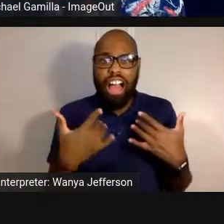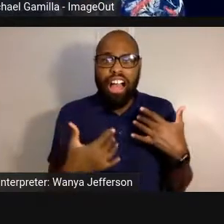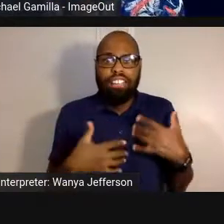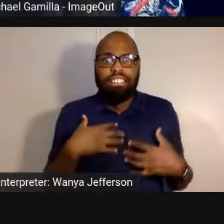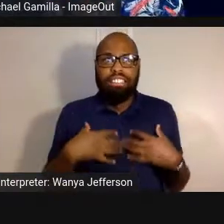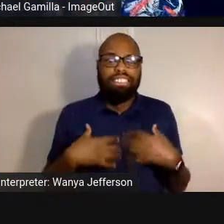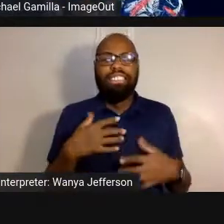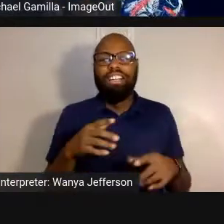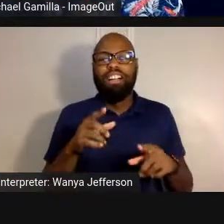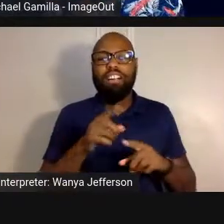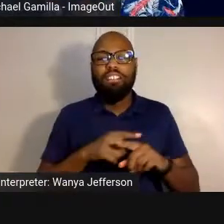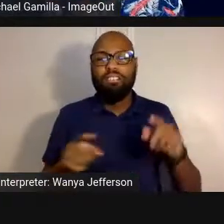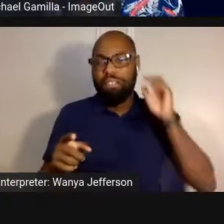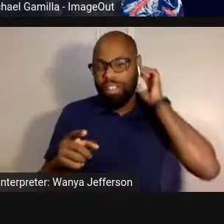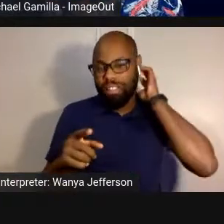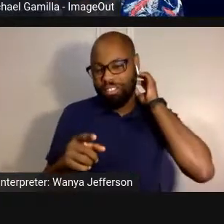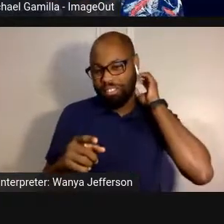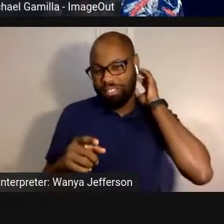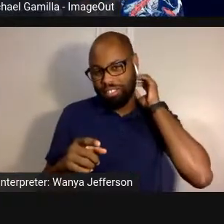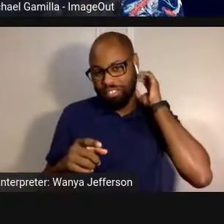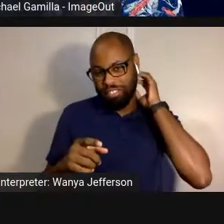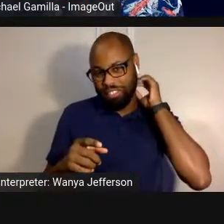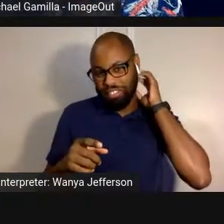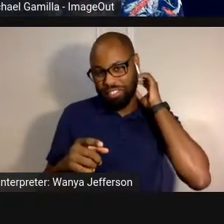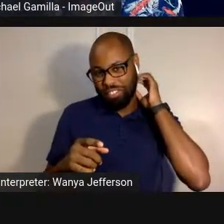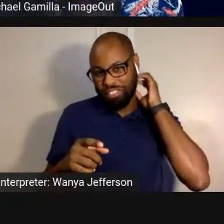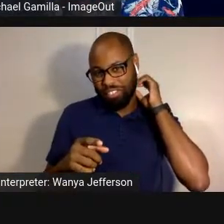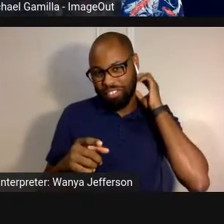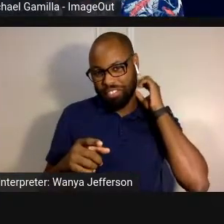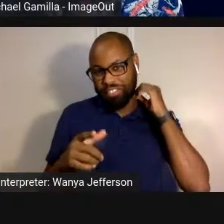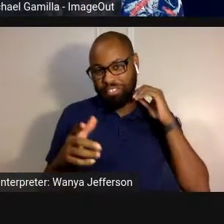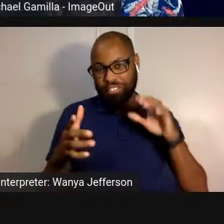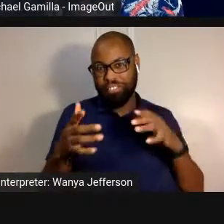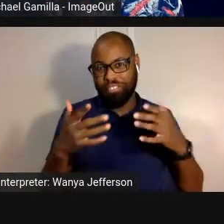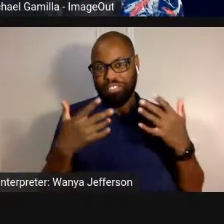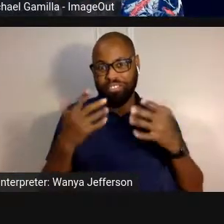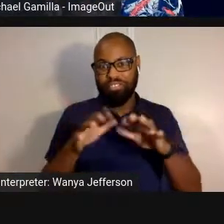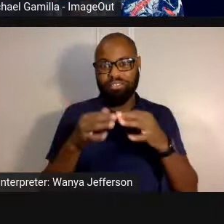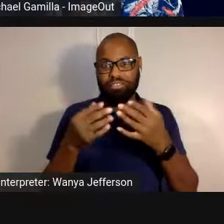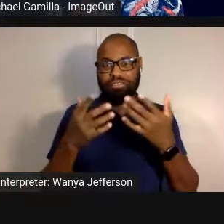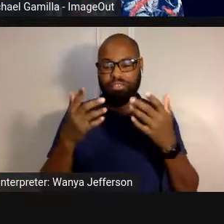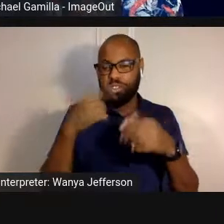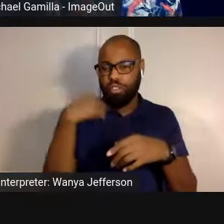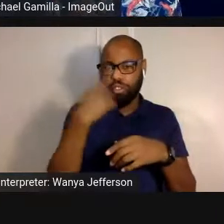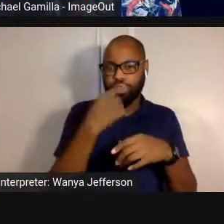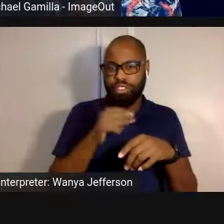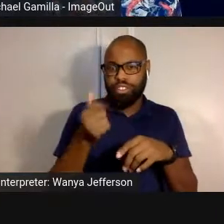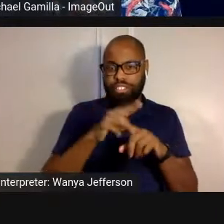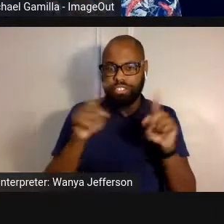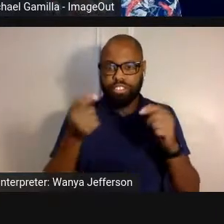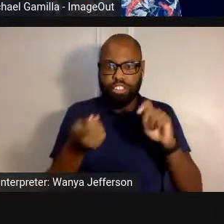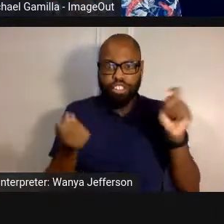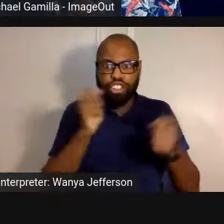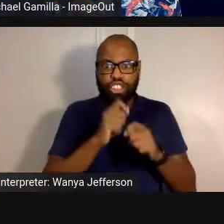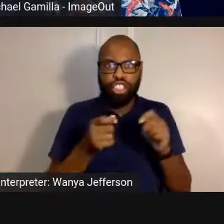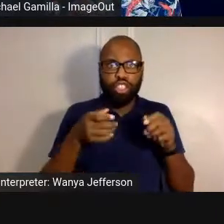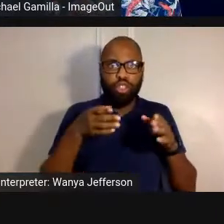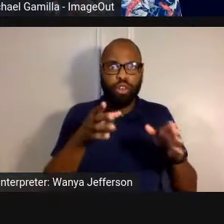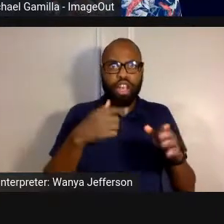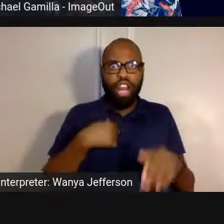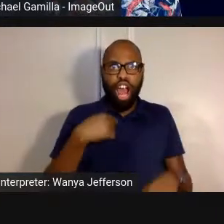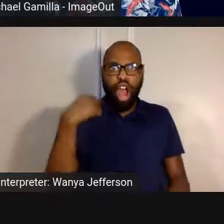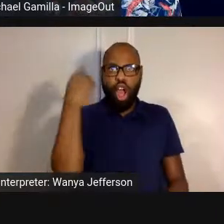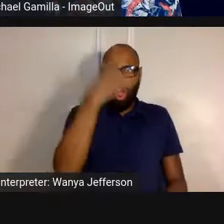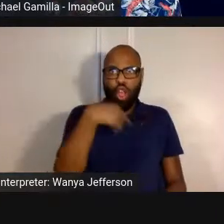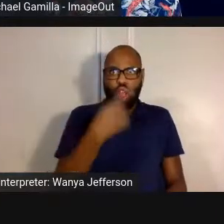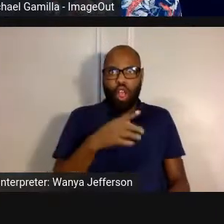that was one of the best experiences because that helped me to look really different because I changed the way that I look, the way that I